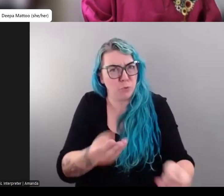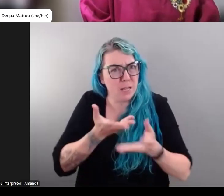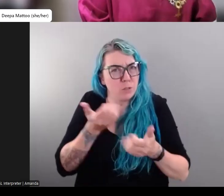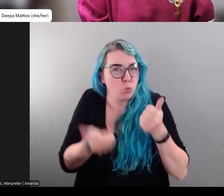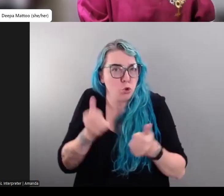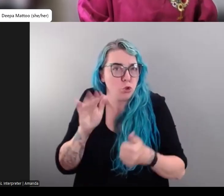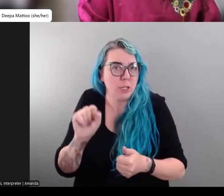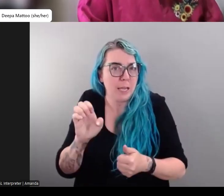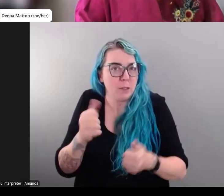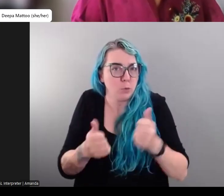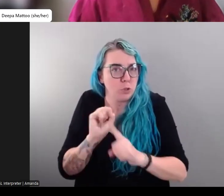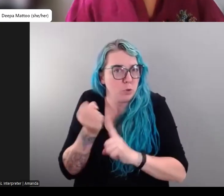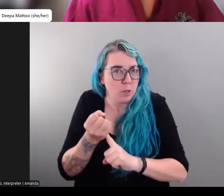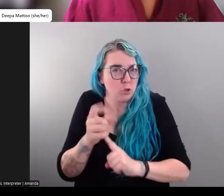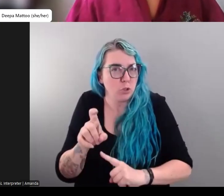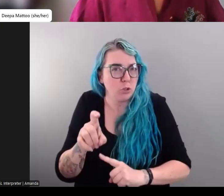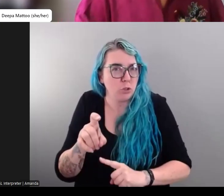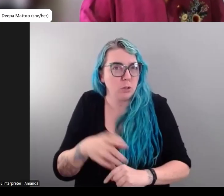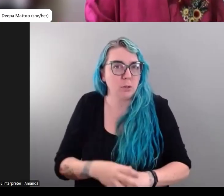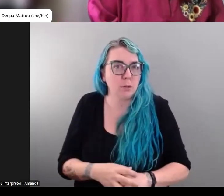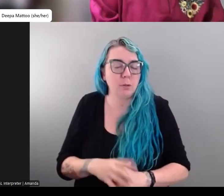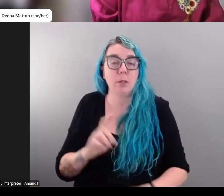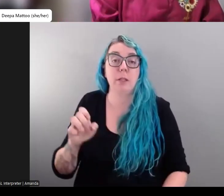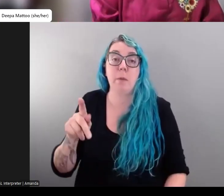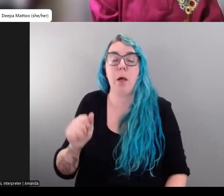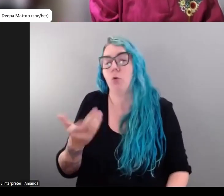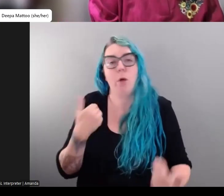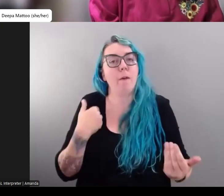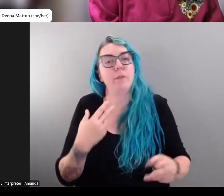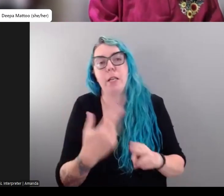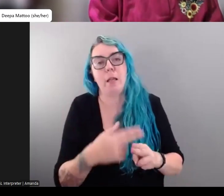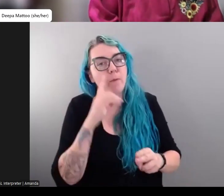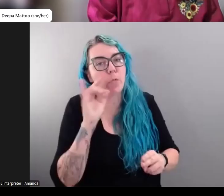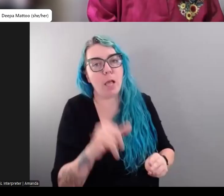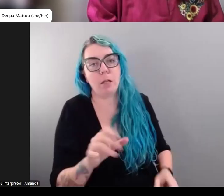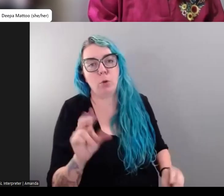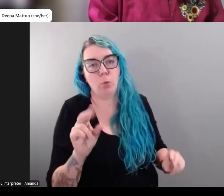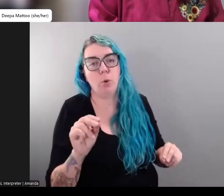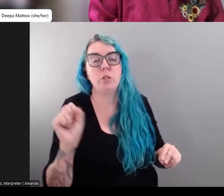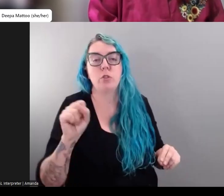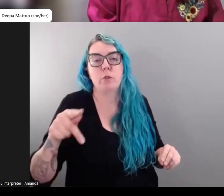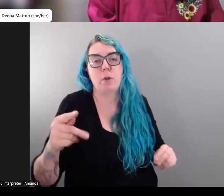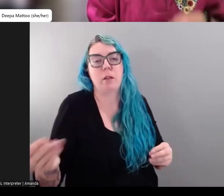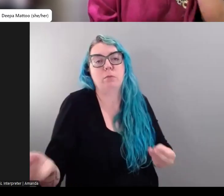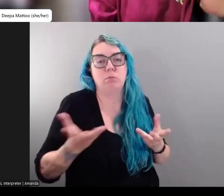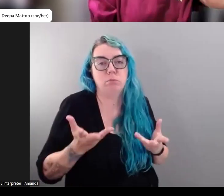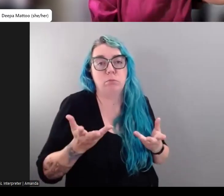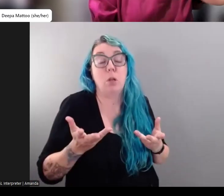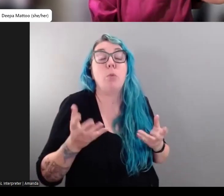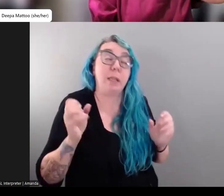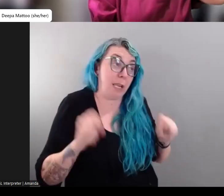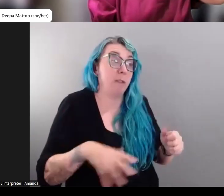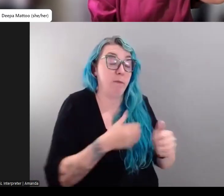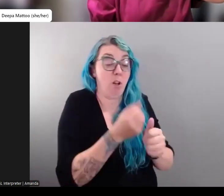So we don't have the name, I think, because this was something that we heard from the service provider. We would be happy to go back to them